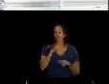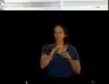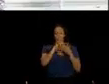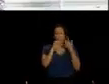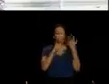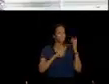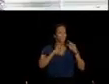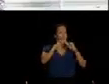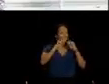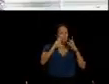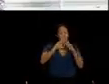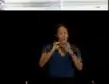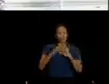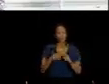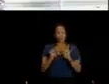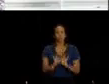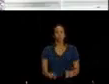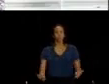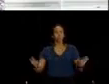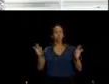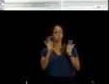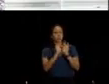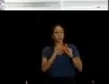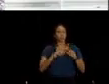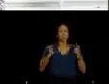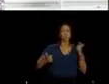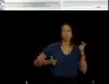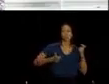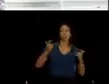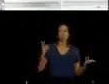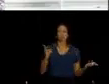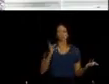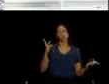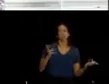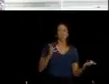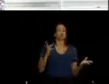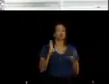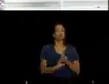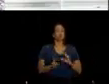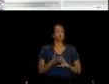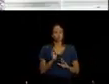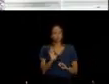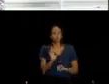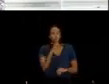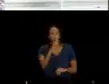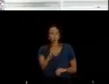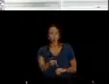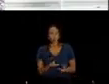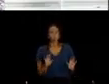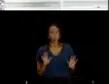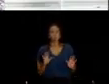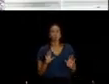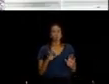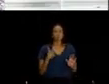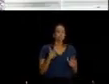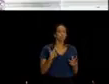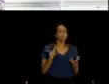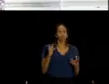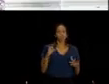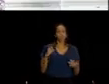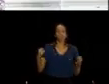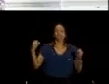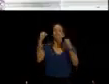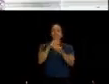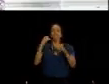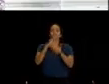that it doesn't have to be a big, fantastical story where, I fight dragons, or, I